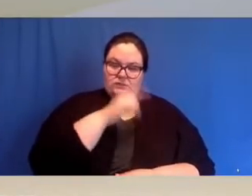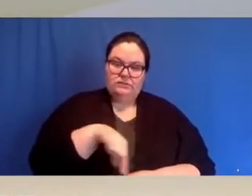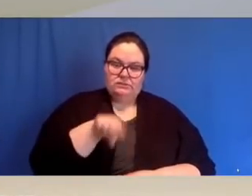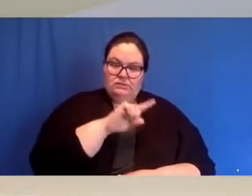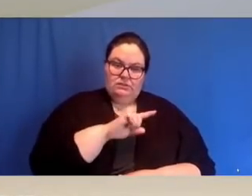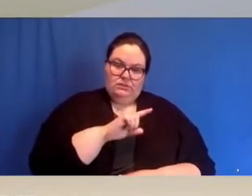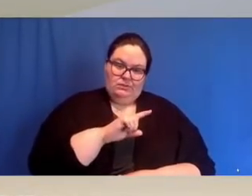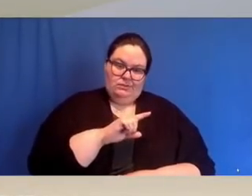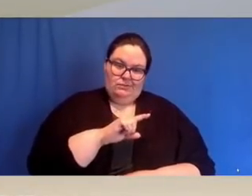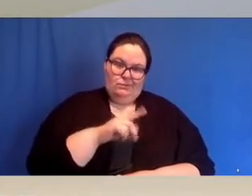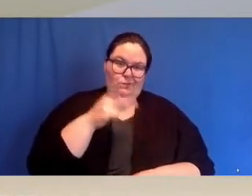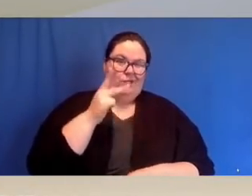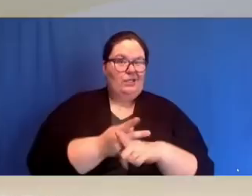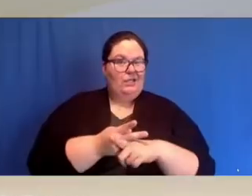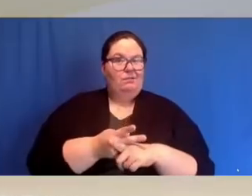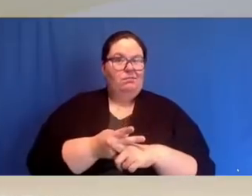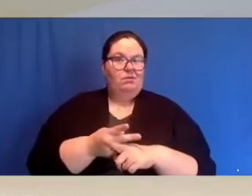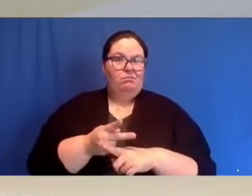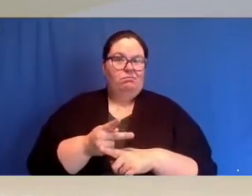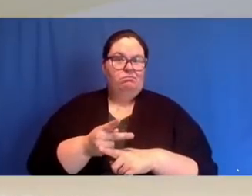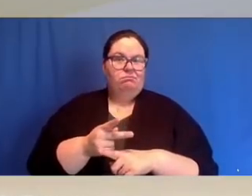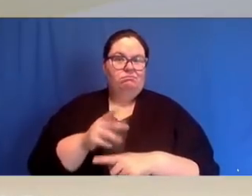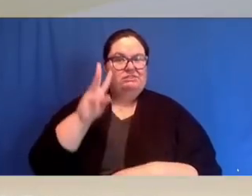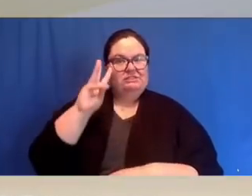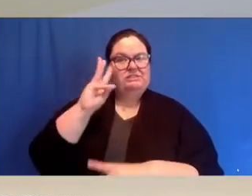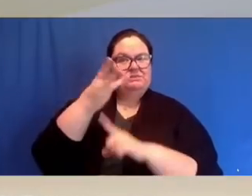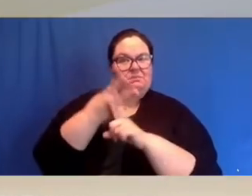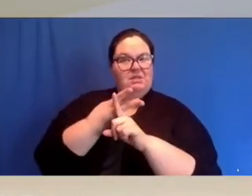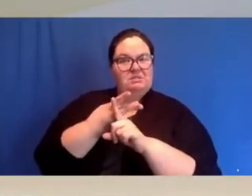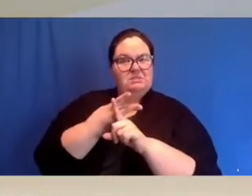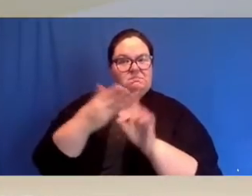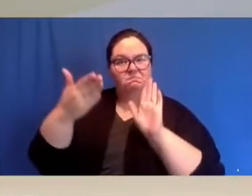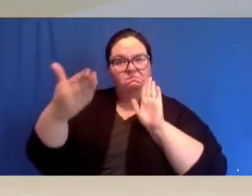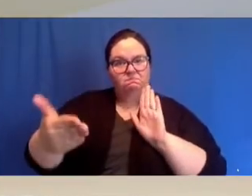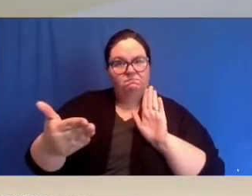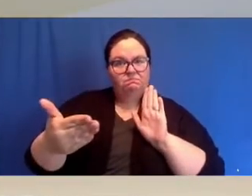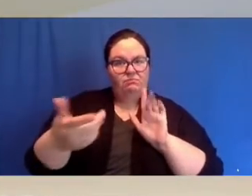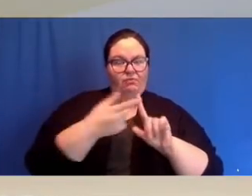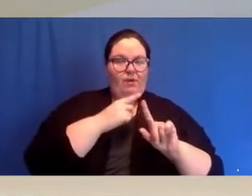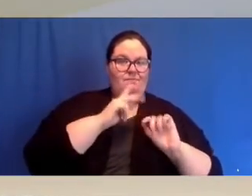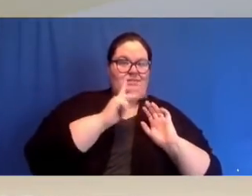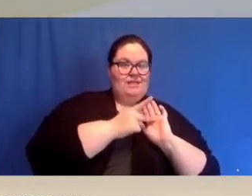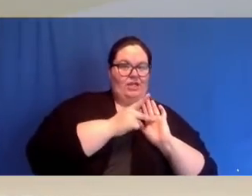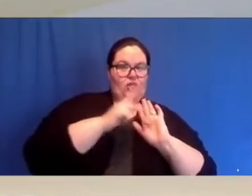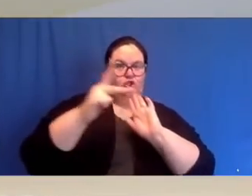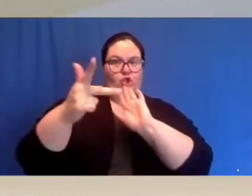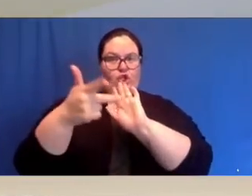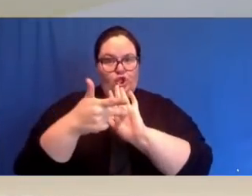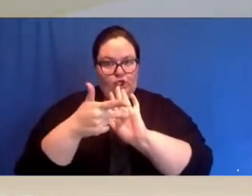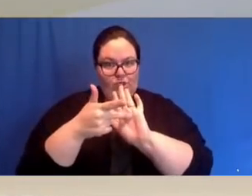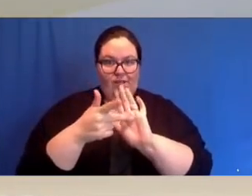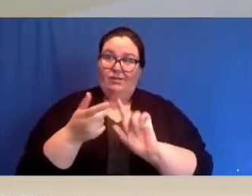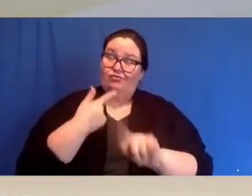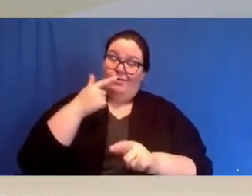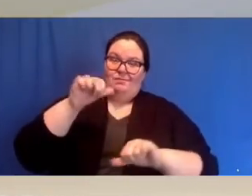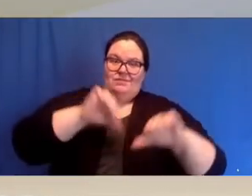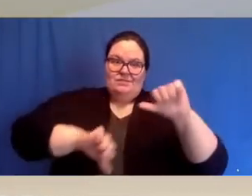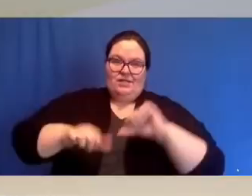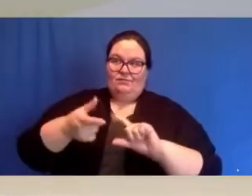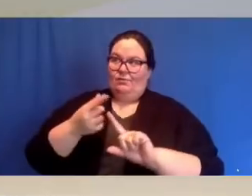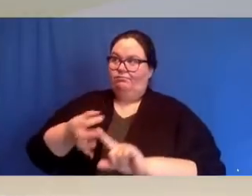certainly stay with close to the 6-month interval, and that's based on the evidence and the science out of our